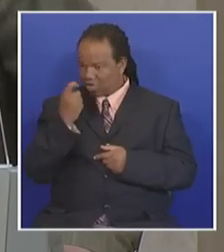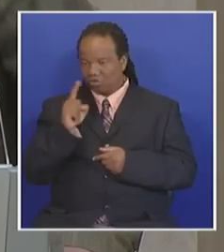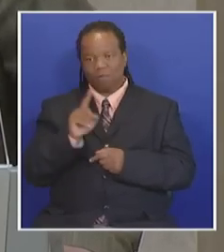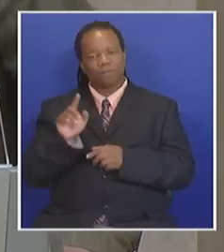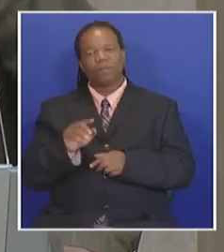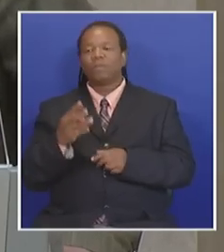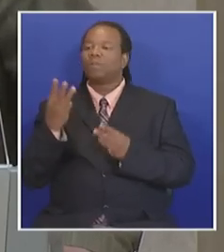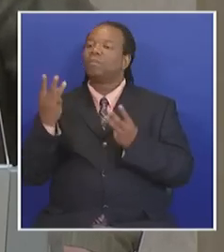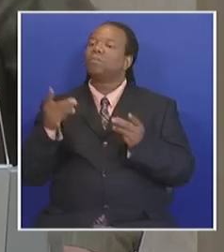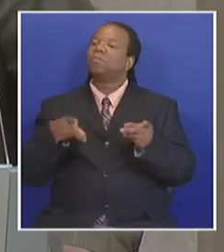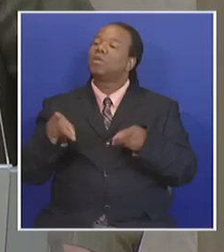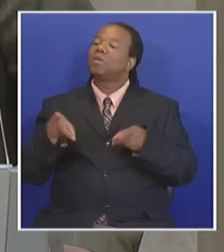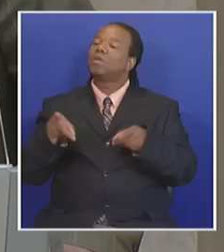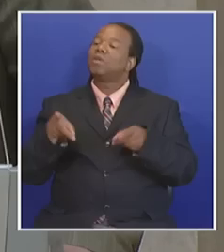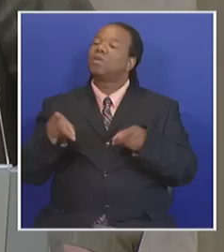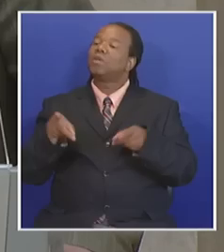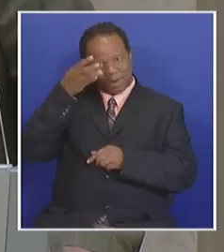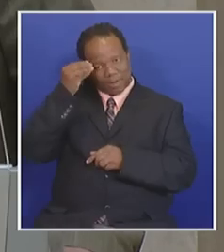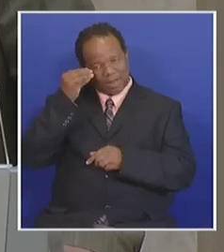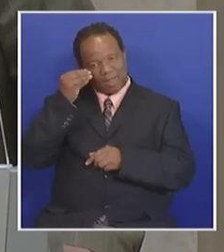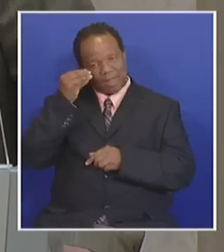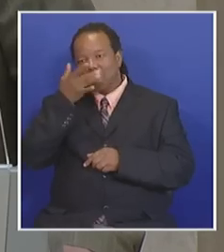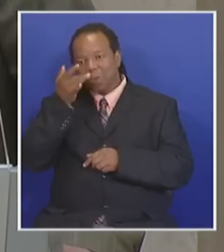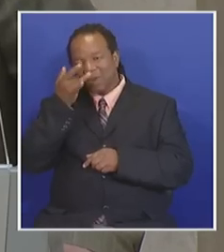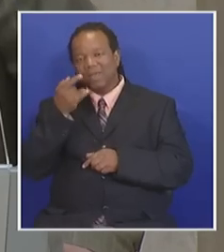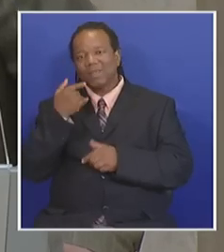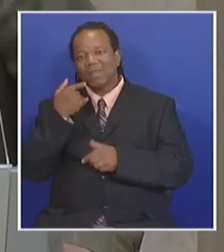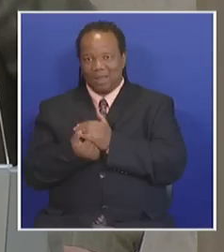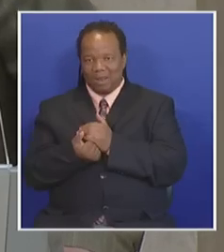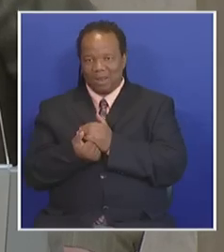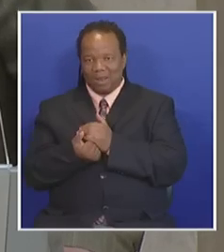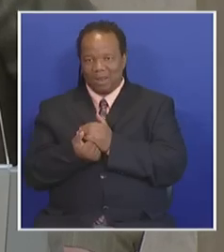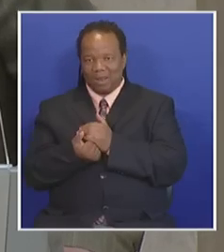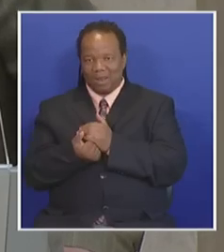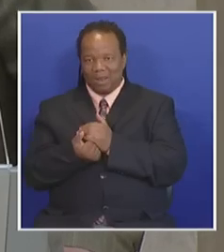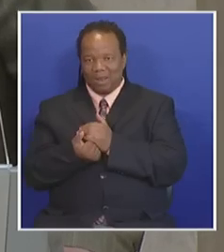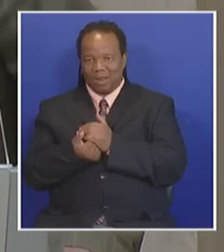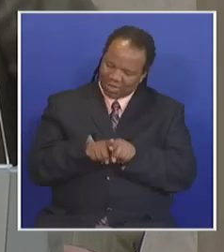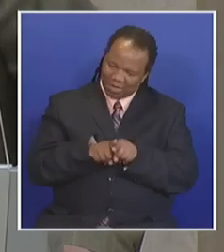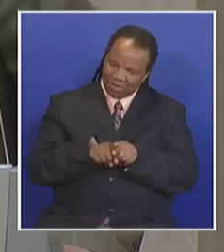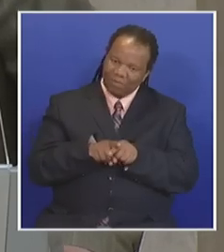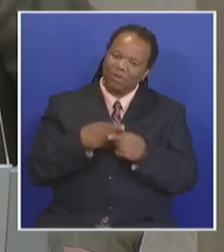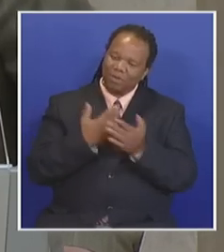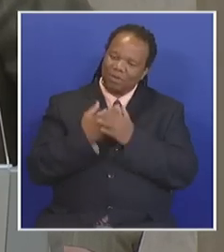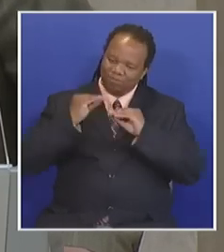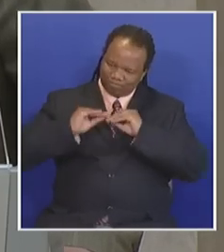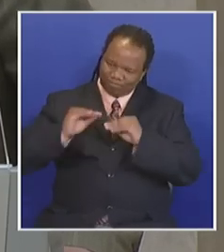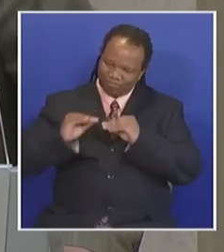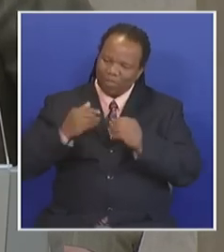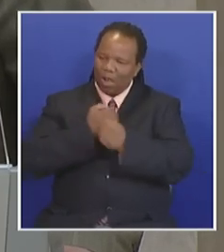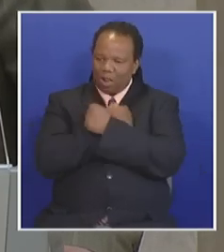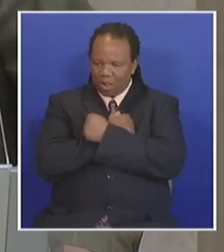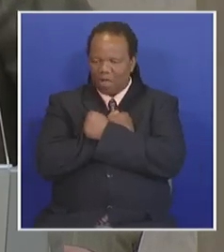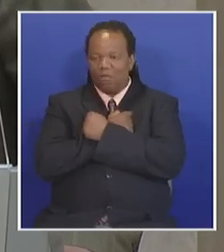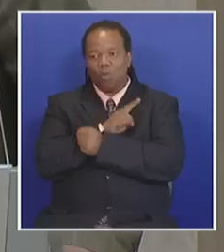learn to hate. And if they can learn to hate, they can be taught to love. For love comes more